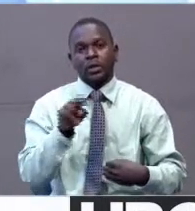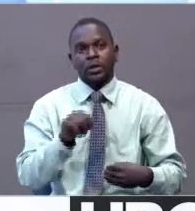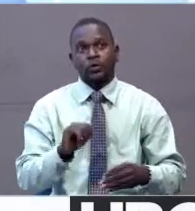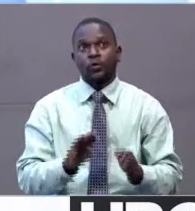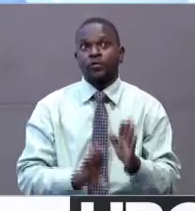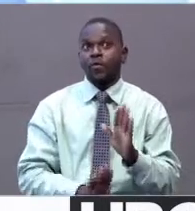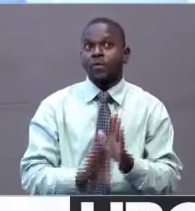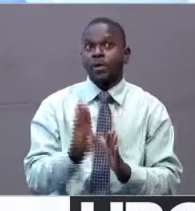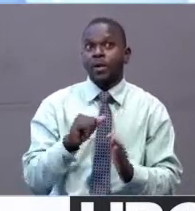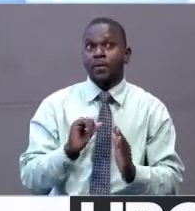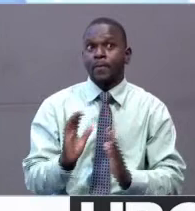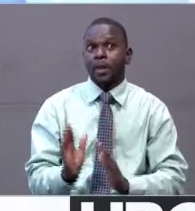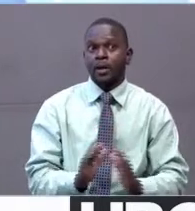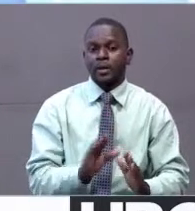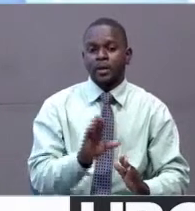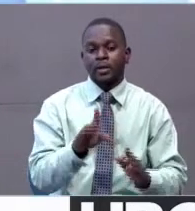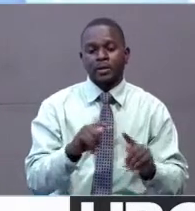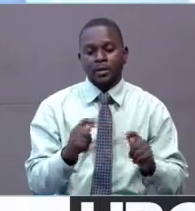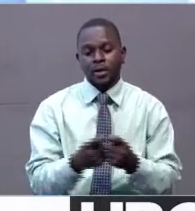Plan during their term of office